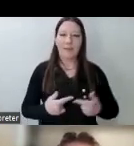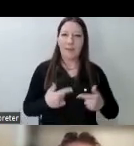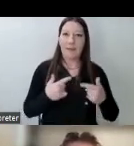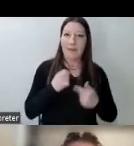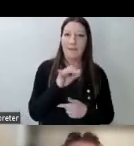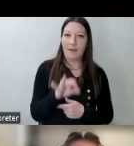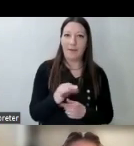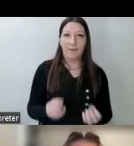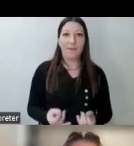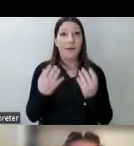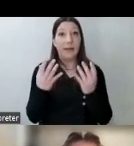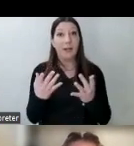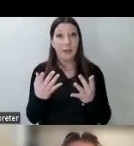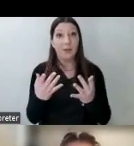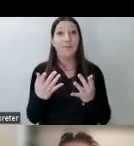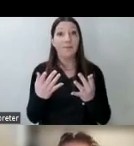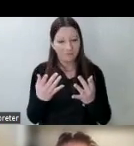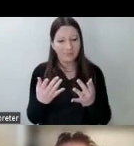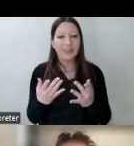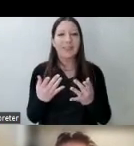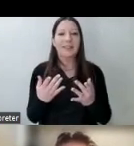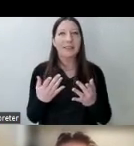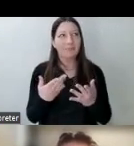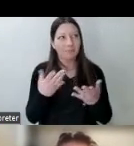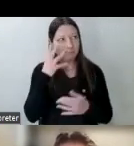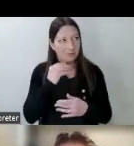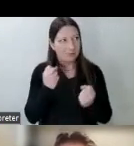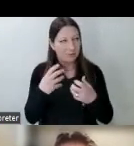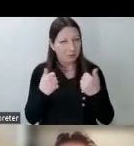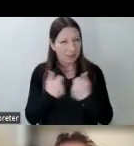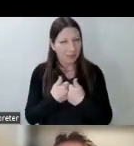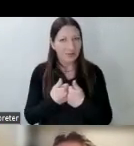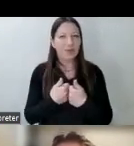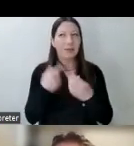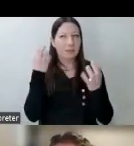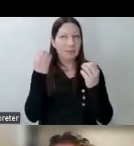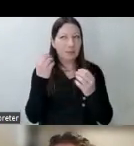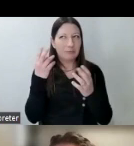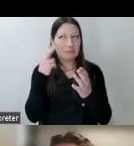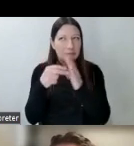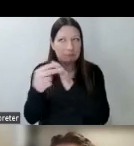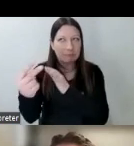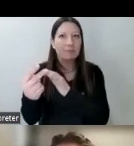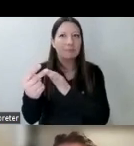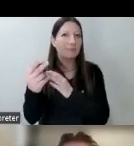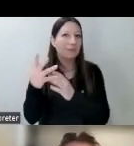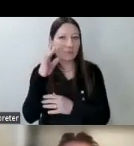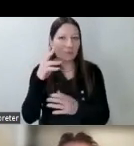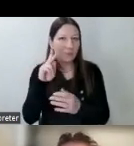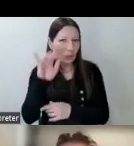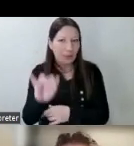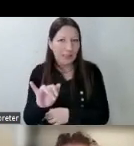forward. And for me, identifying and grappling with these dichotomies is one of the most interesting parts of this work, while